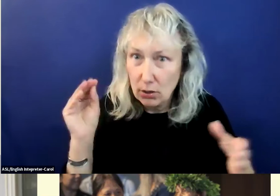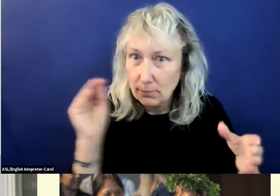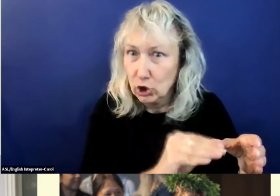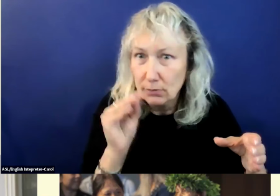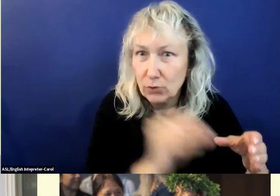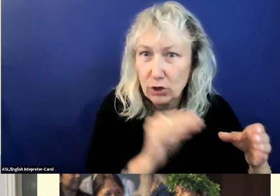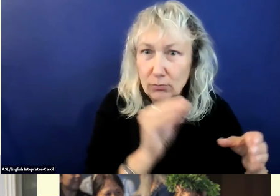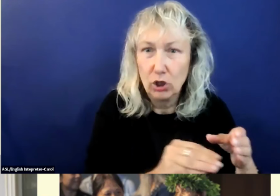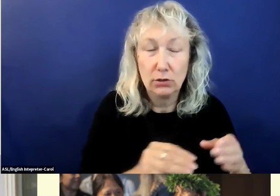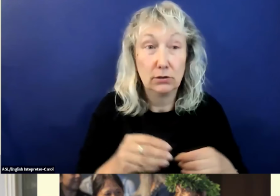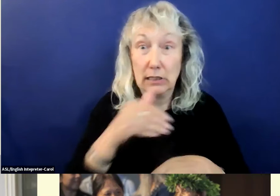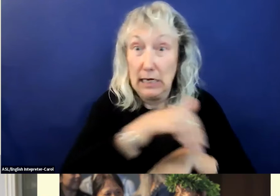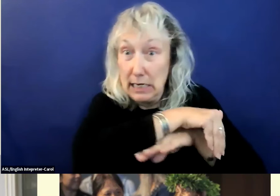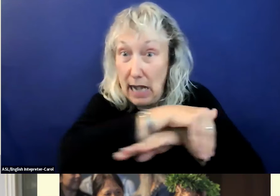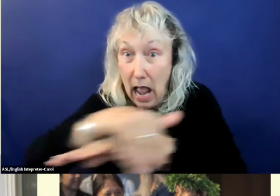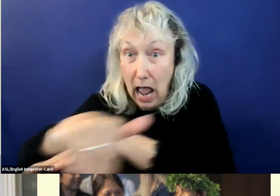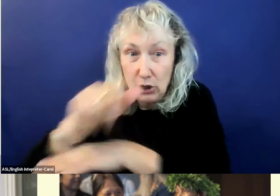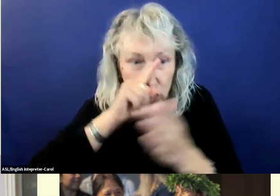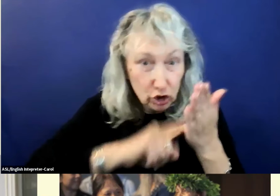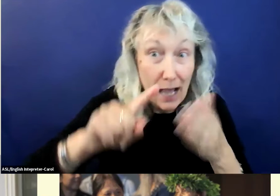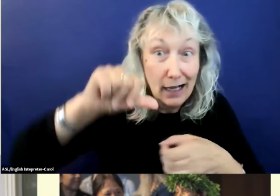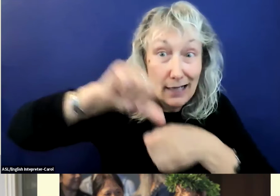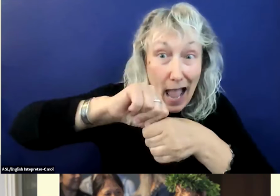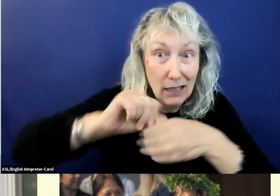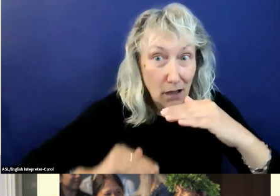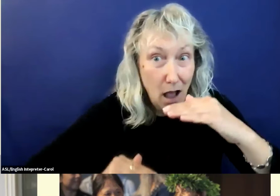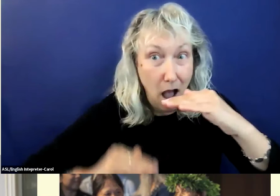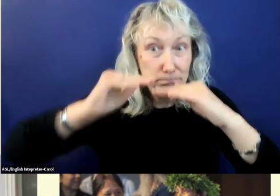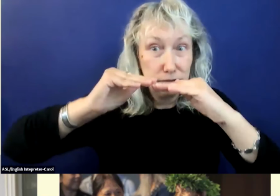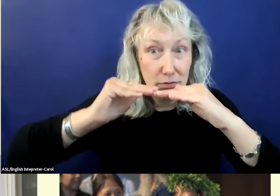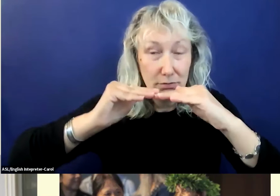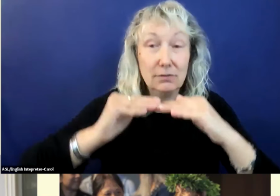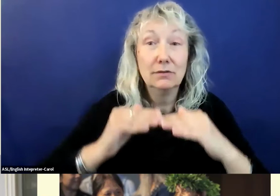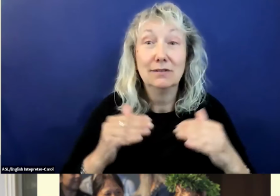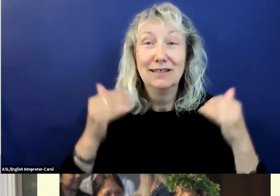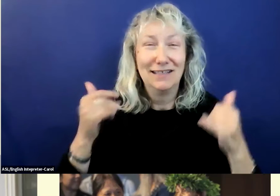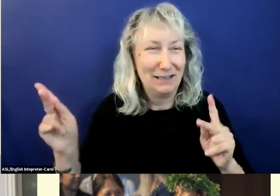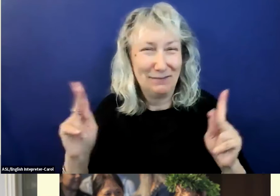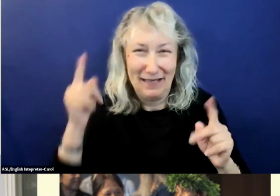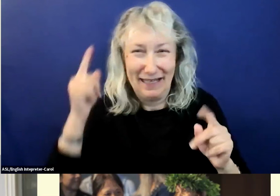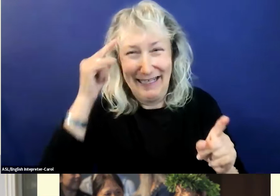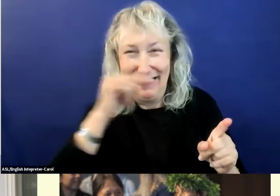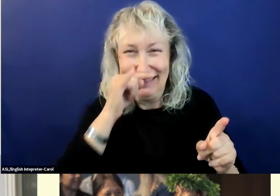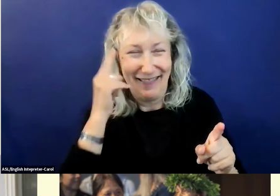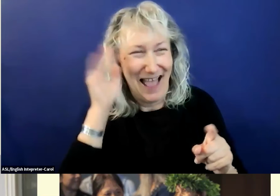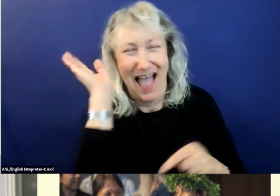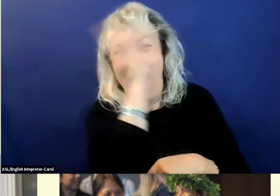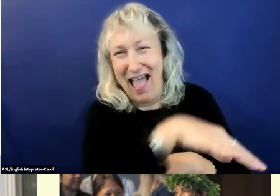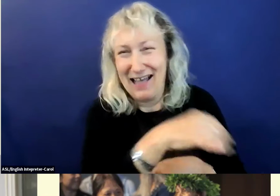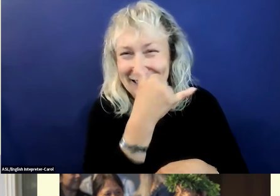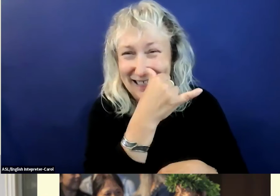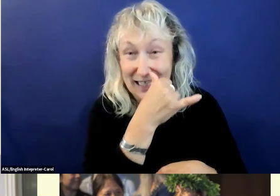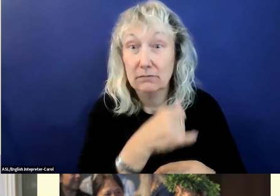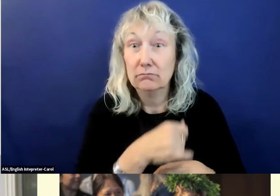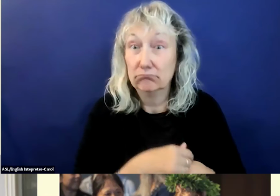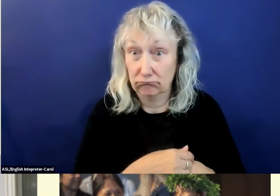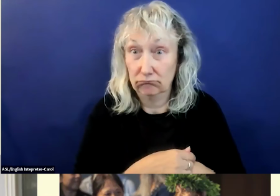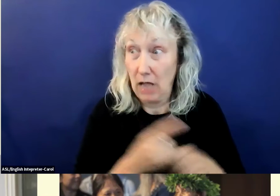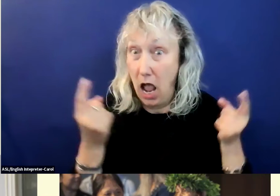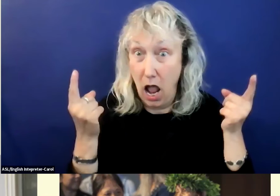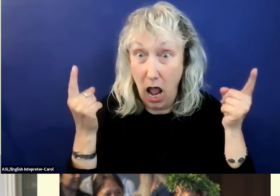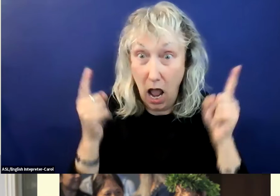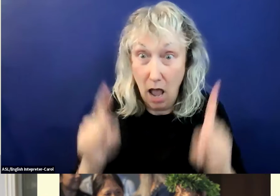her car was full of gas. When the typhoon happened, all her kids and children saw